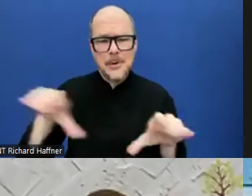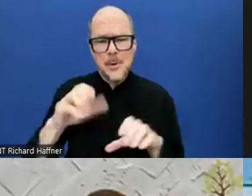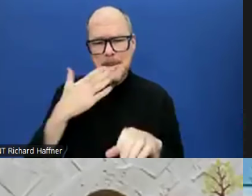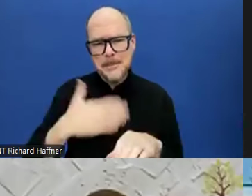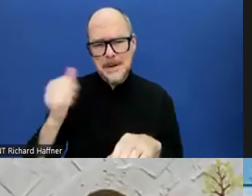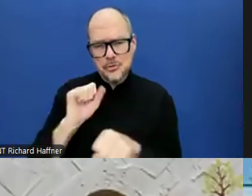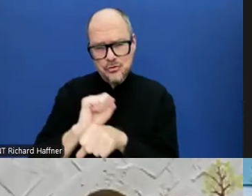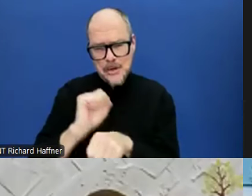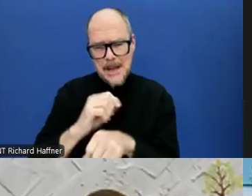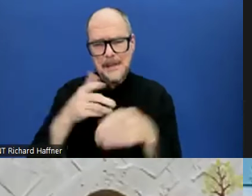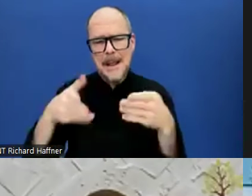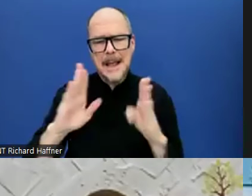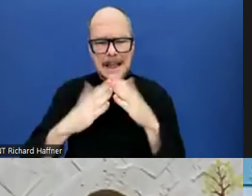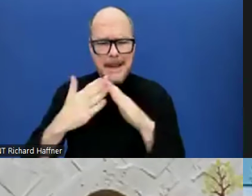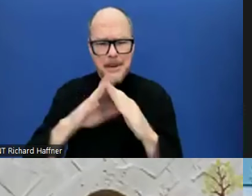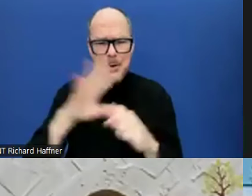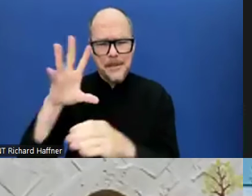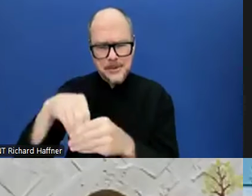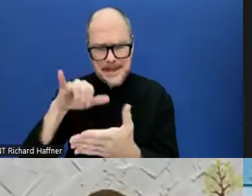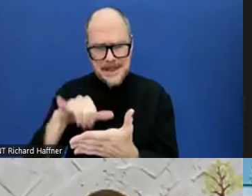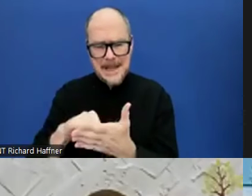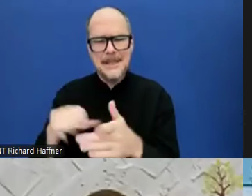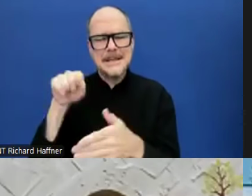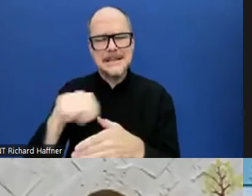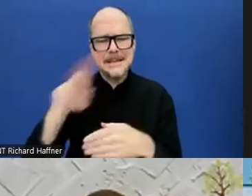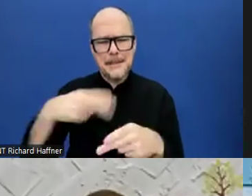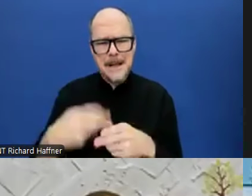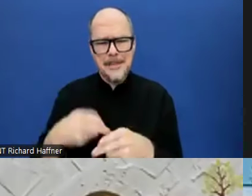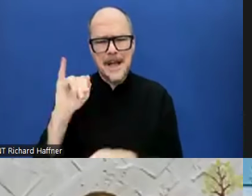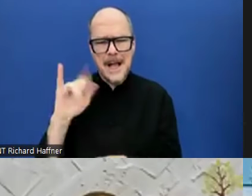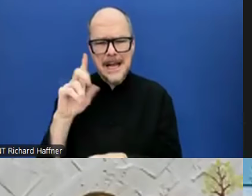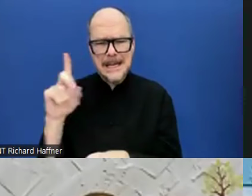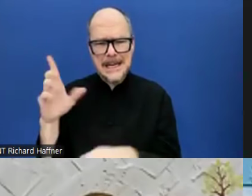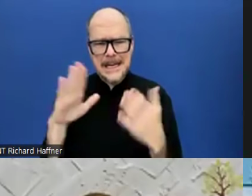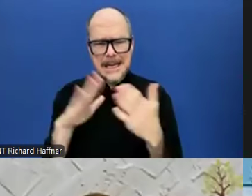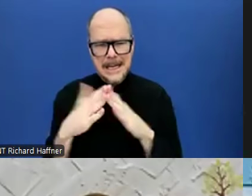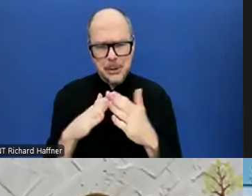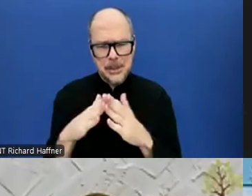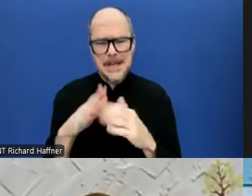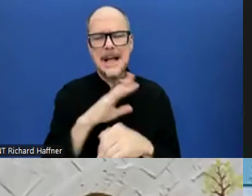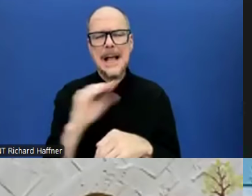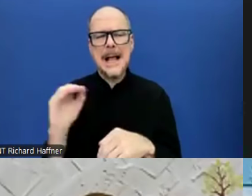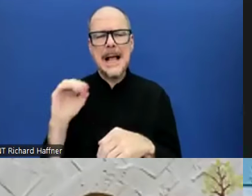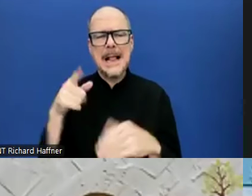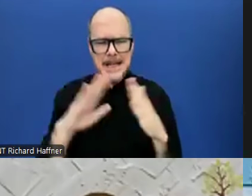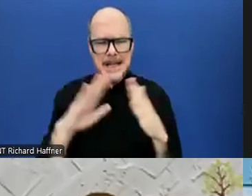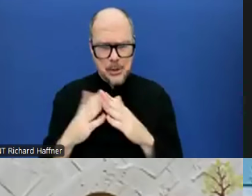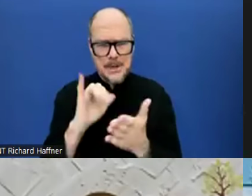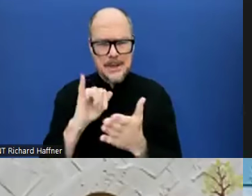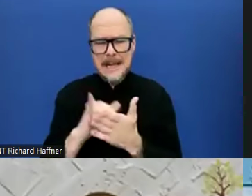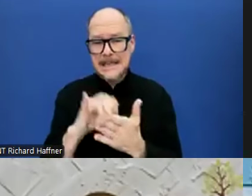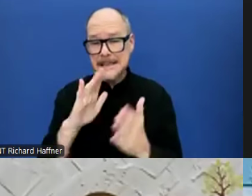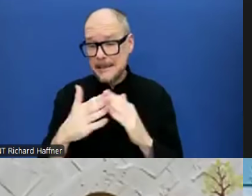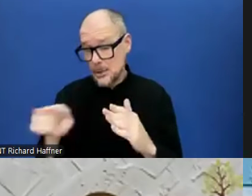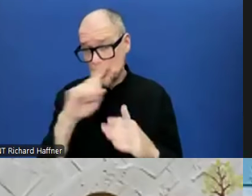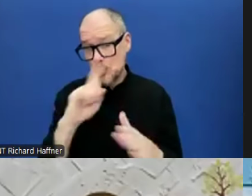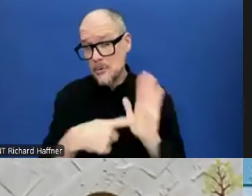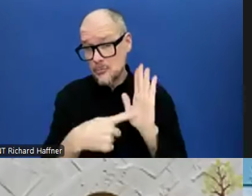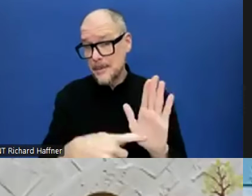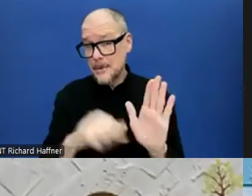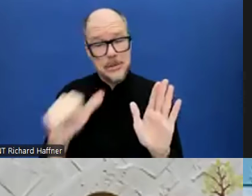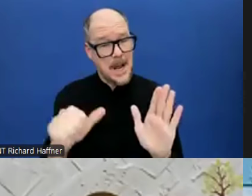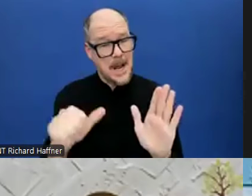to participate in these meetings. This is all about the IDD community. And the community, which is the community that you're representing, and you're not representing